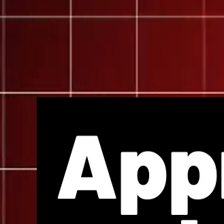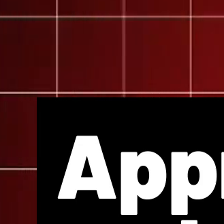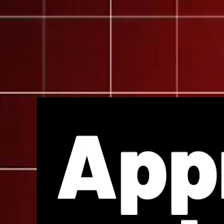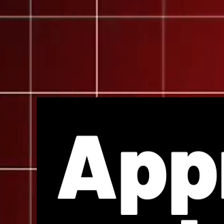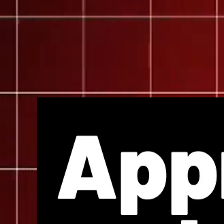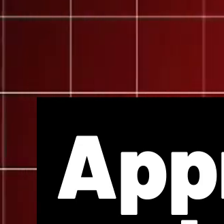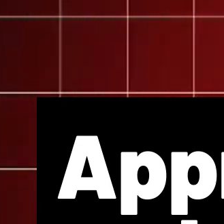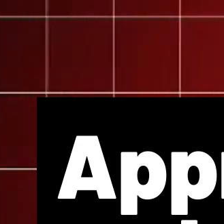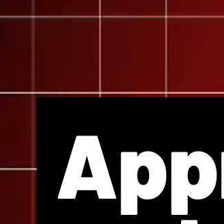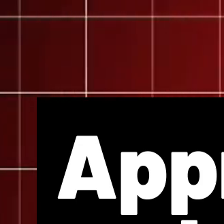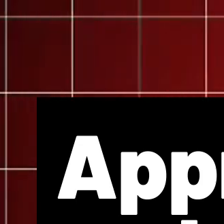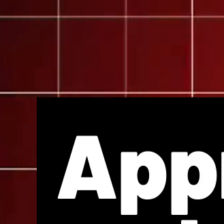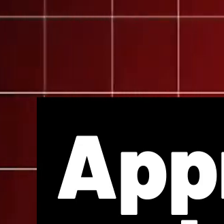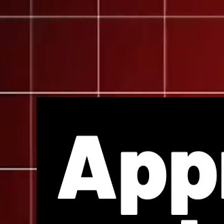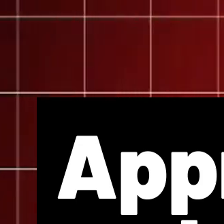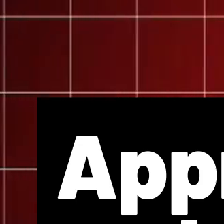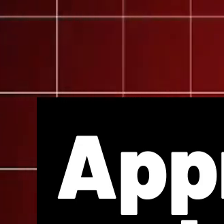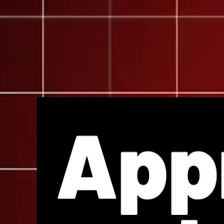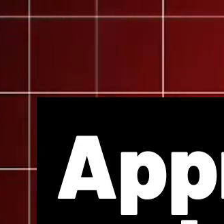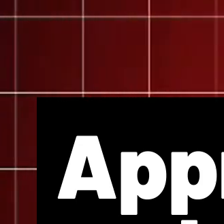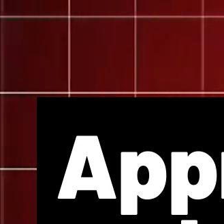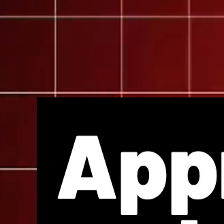2024 to